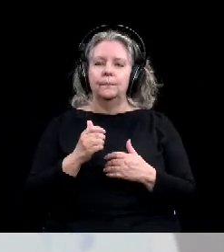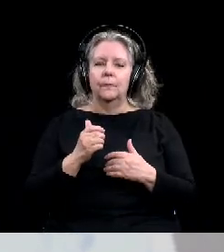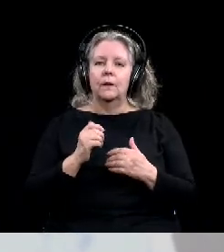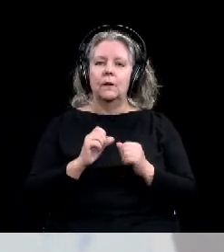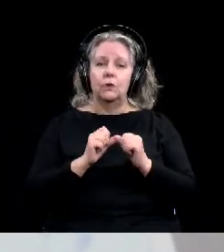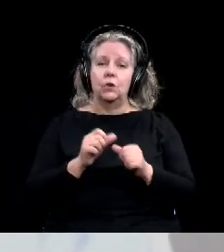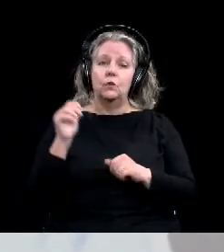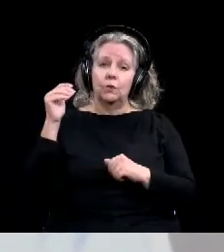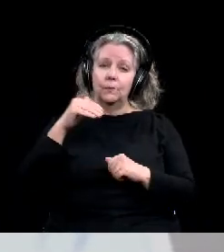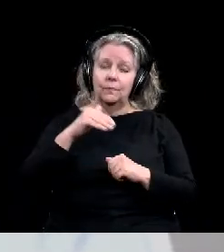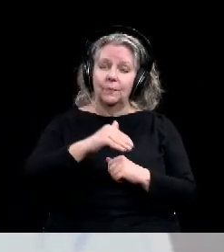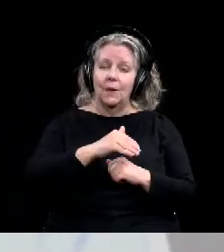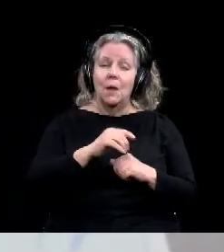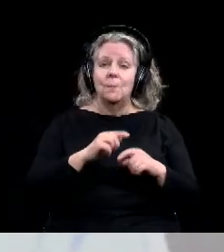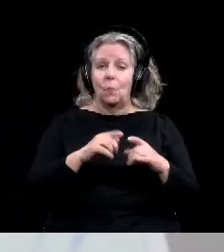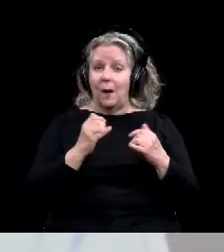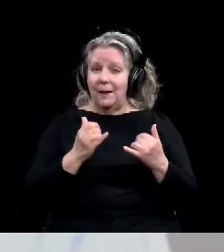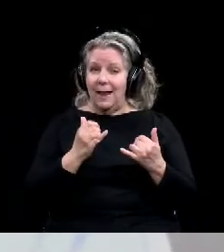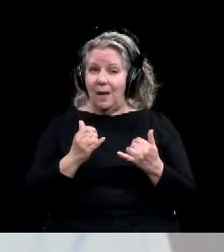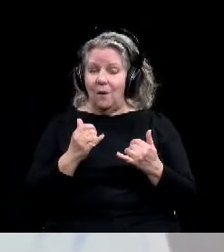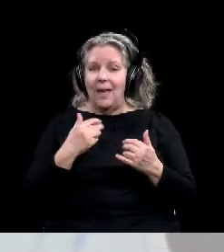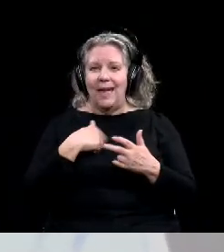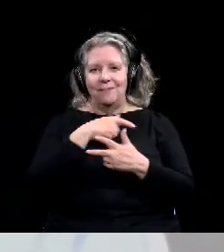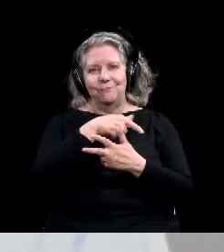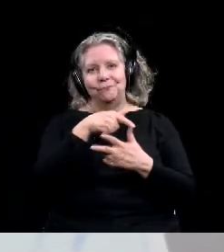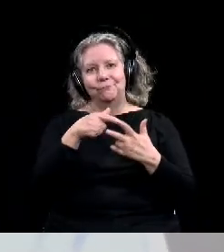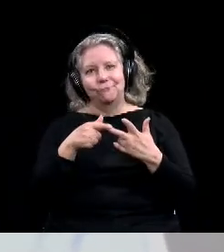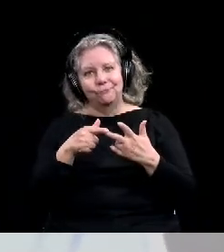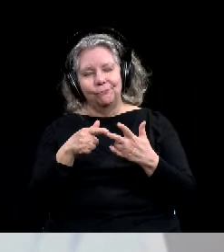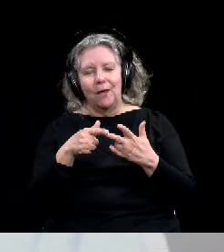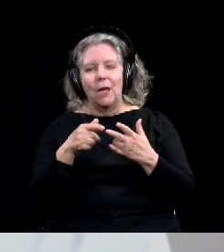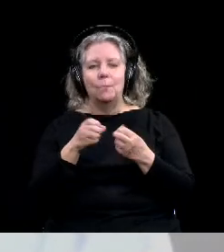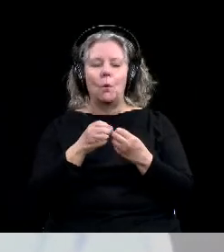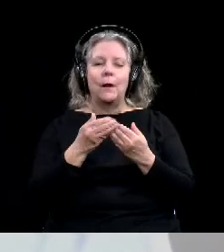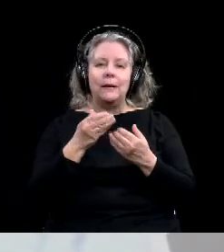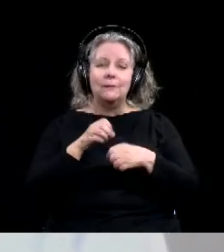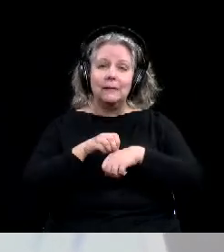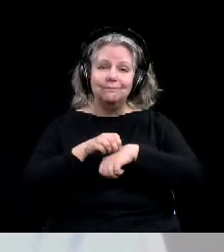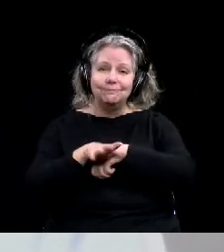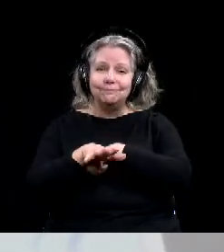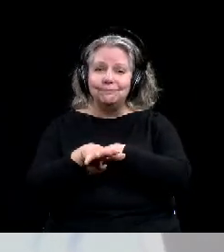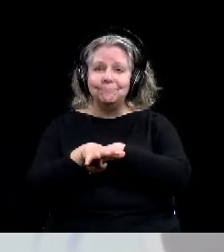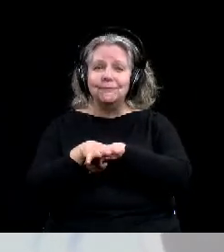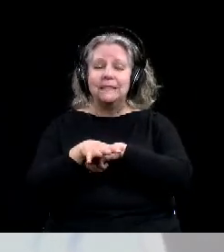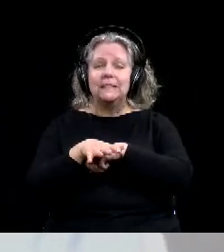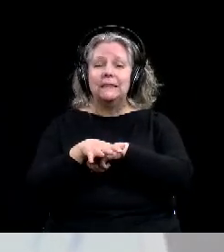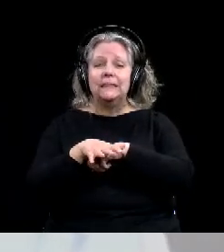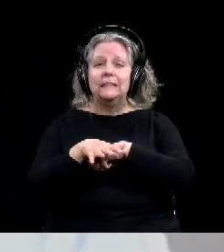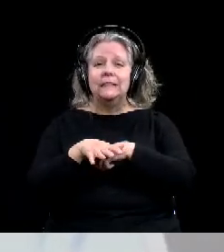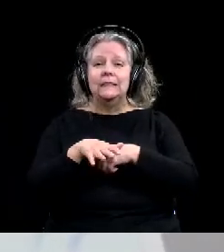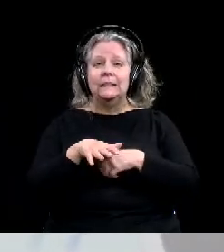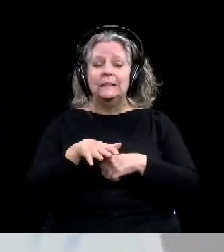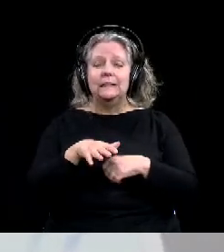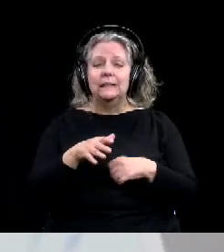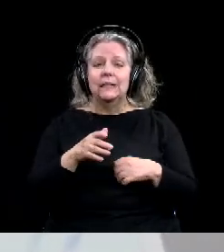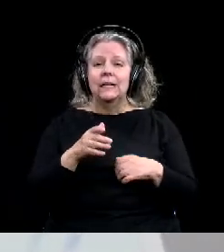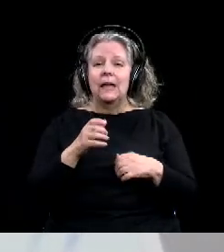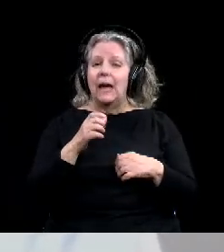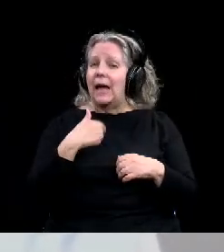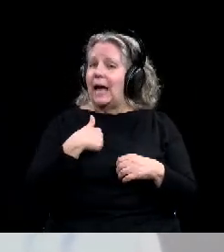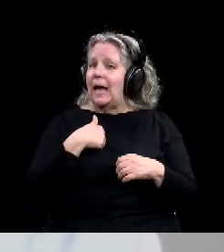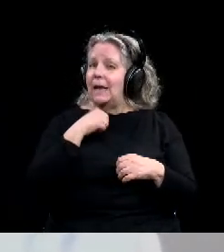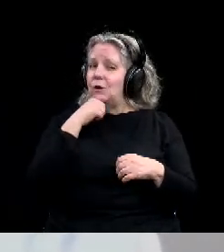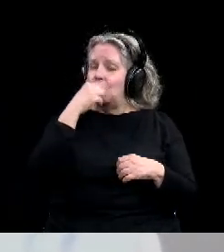are emerging. And I'm not aware of any facilities in our community that are